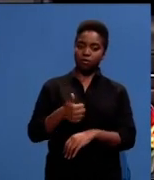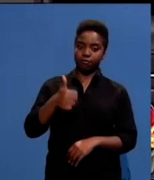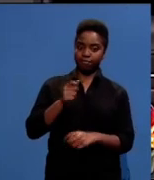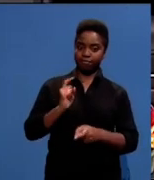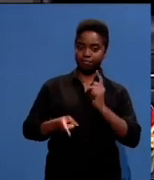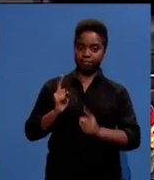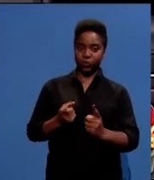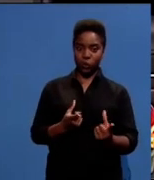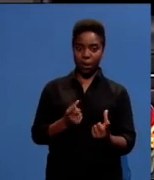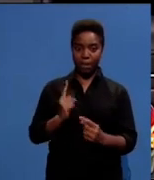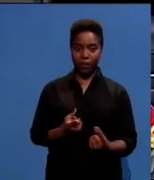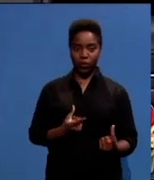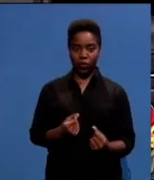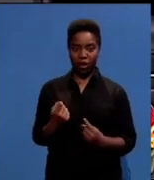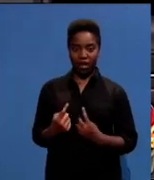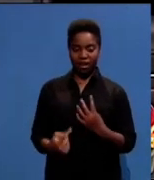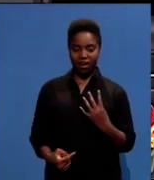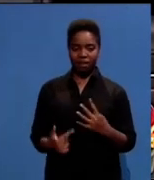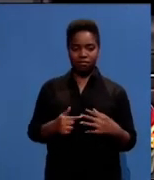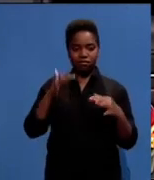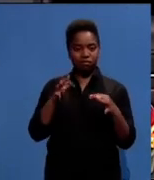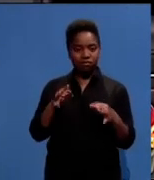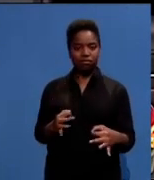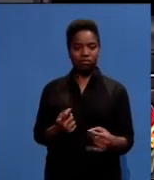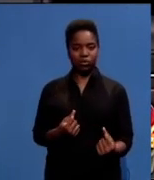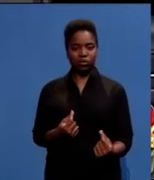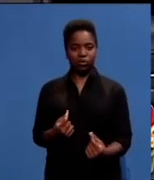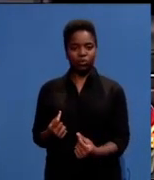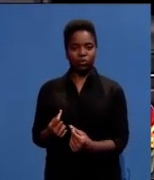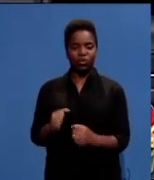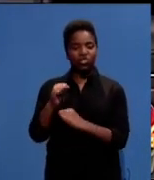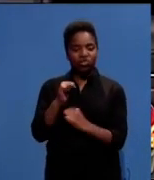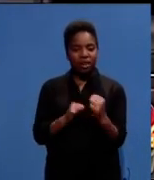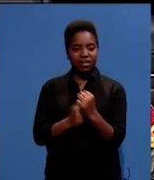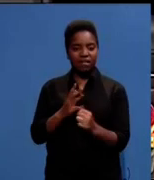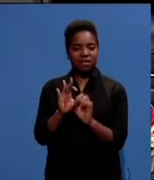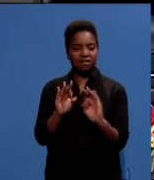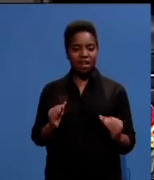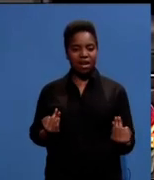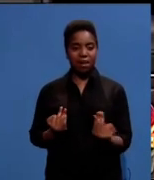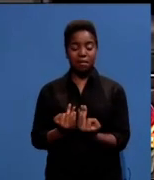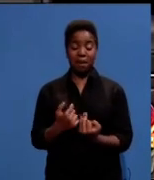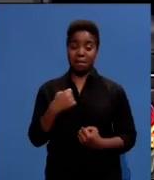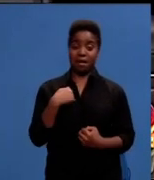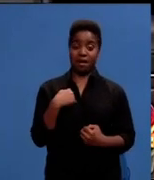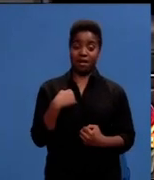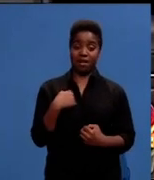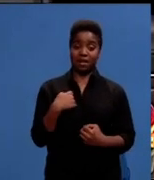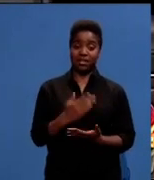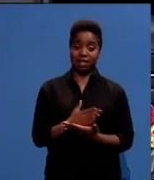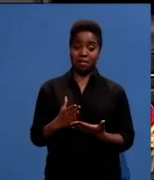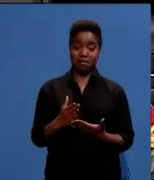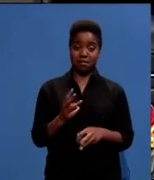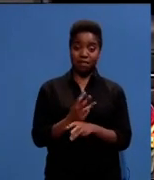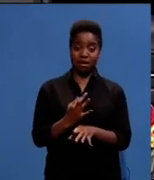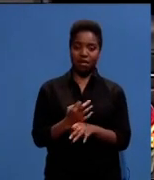being the decision making and providing the structure for the family. In my practice, I meet parents who deliver their